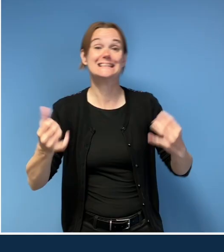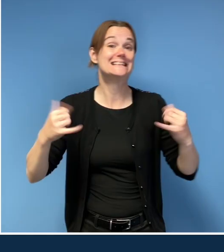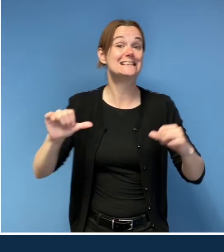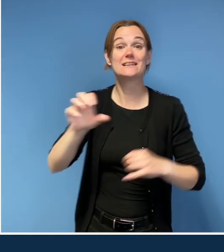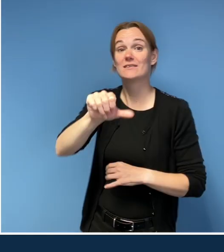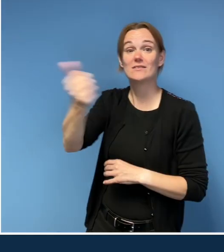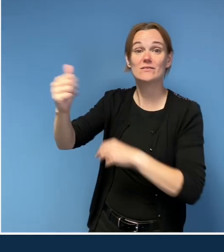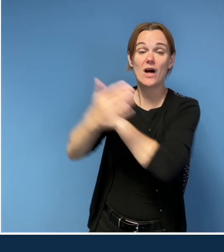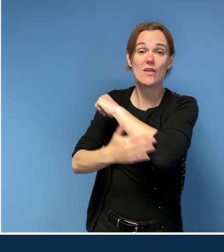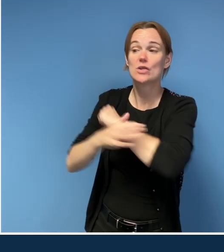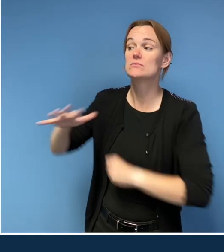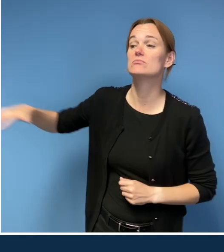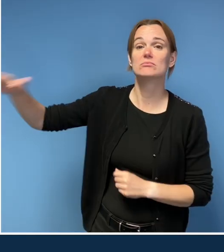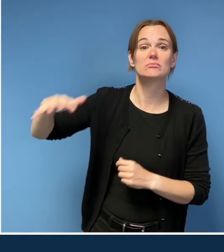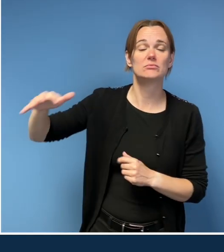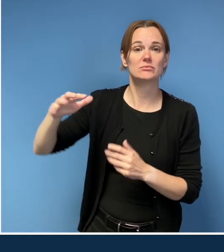of having to own something.